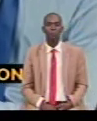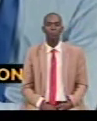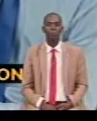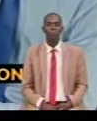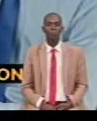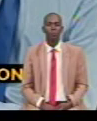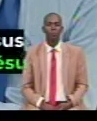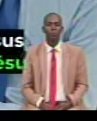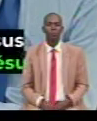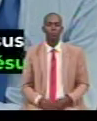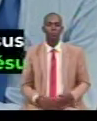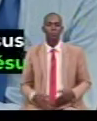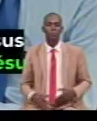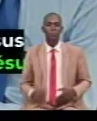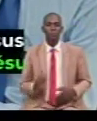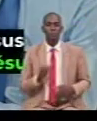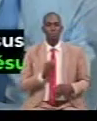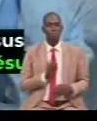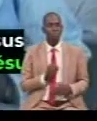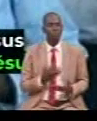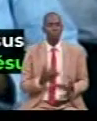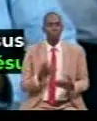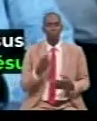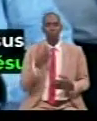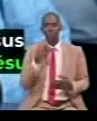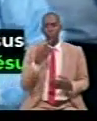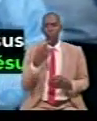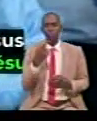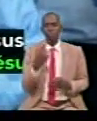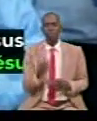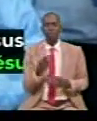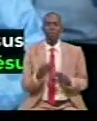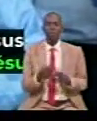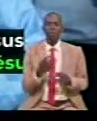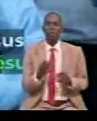just want to speak the name of Jesus